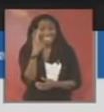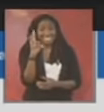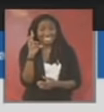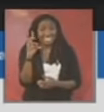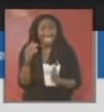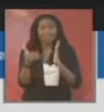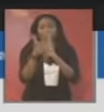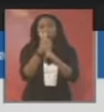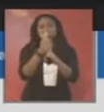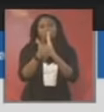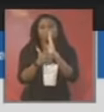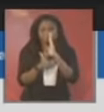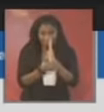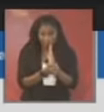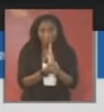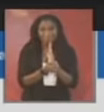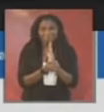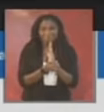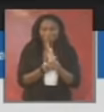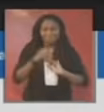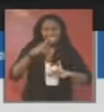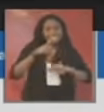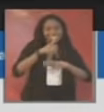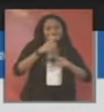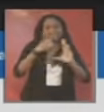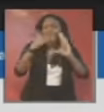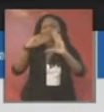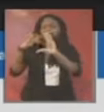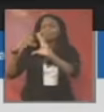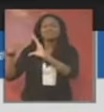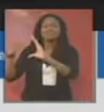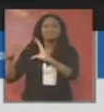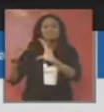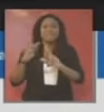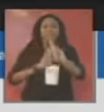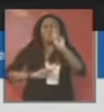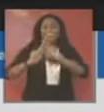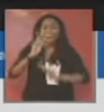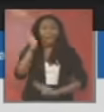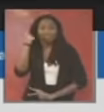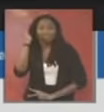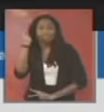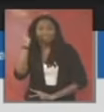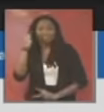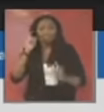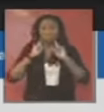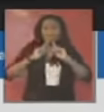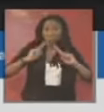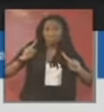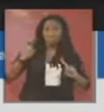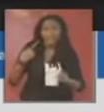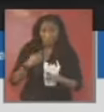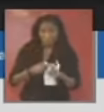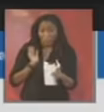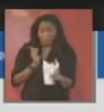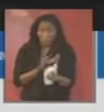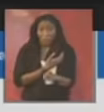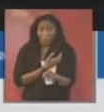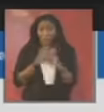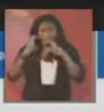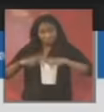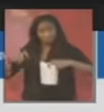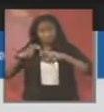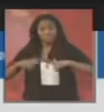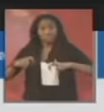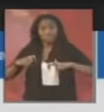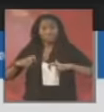international peer-reviewed scientific journals or presented at conferences. And we also have 5 ongoing studies and